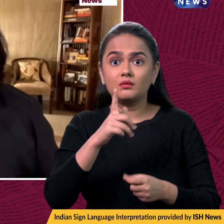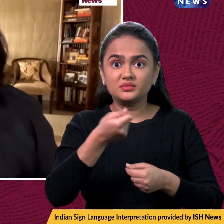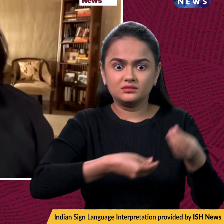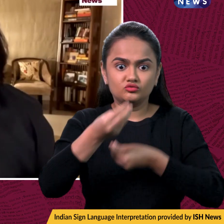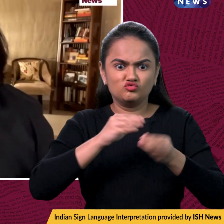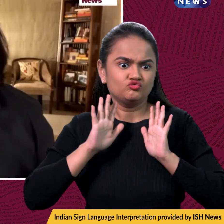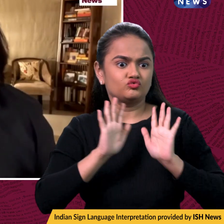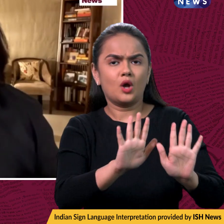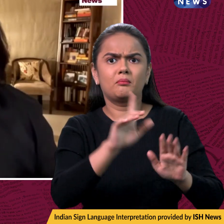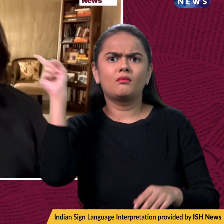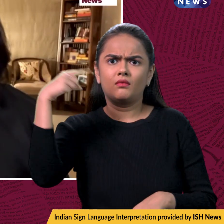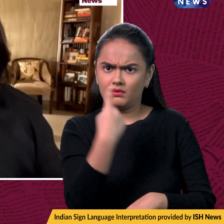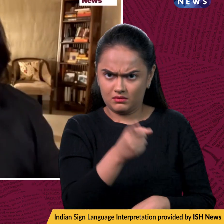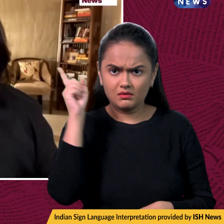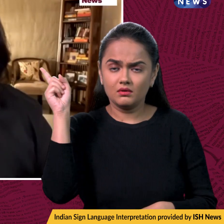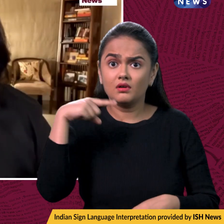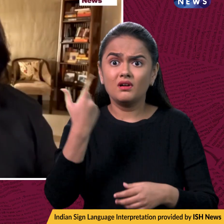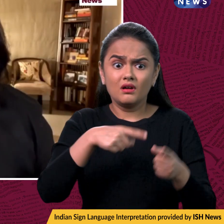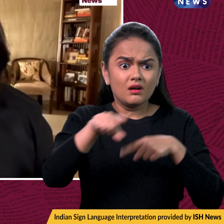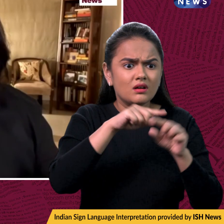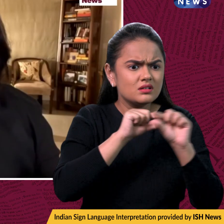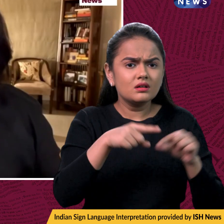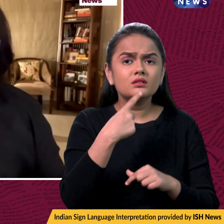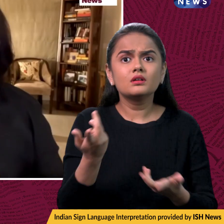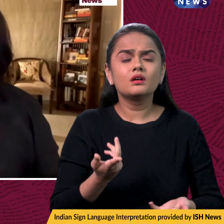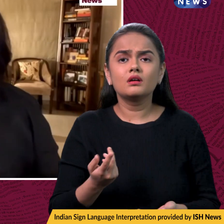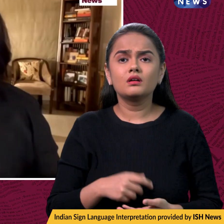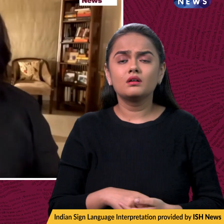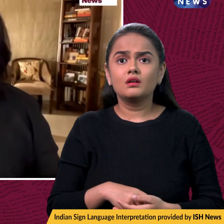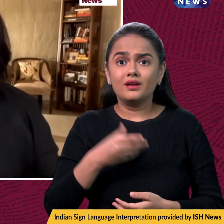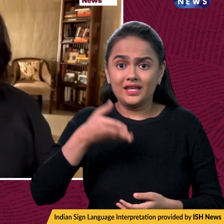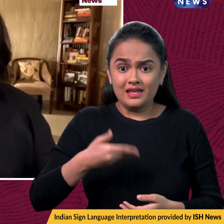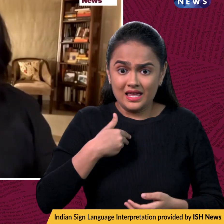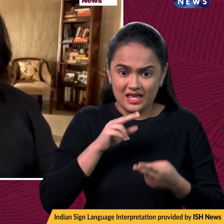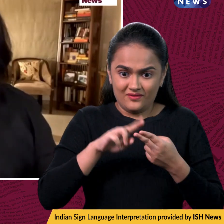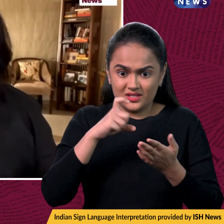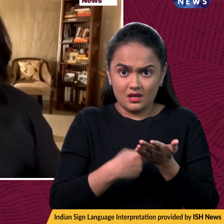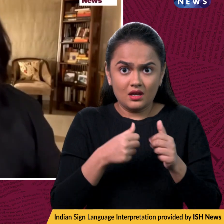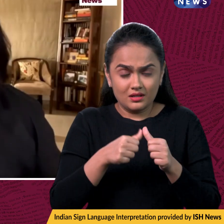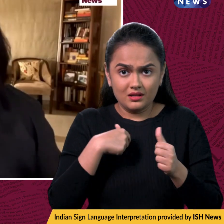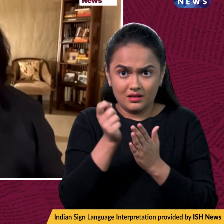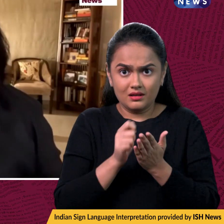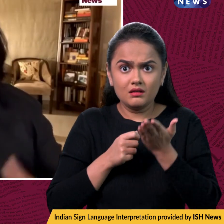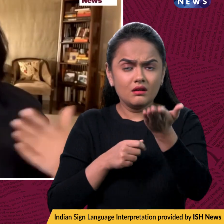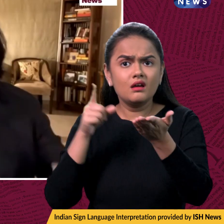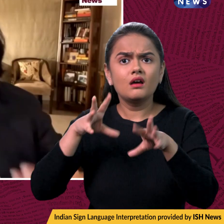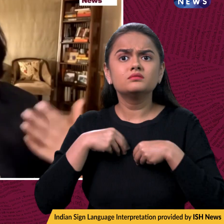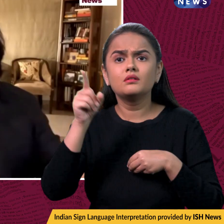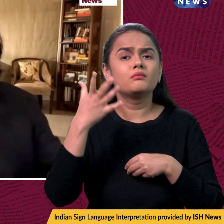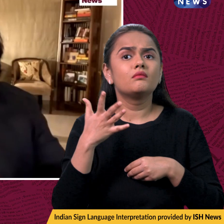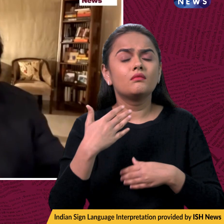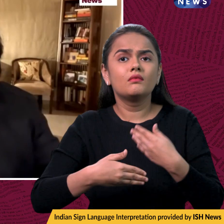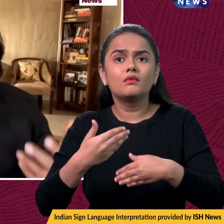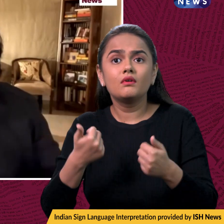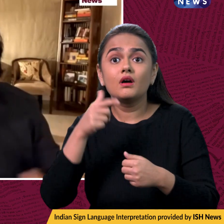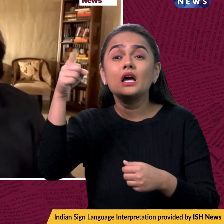The organization, the Missionaries of Charity, have said in a statement that the FCRA application has not been approved and therefore it has